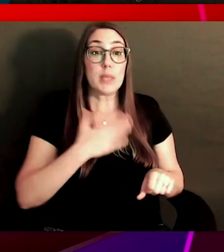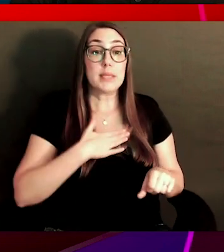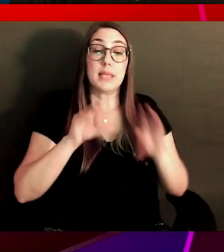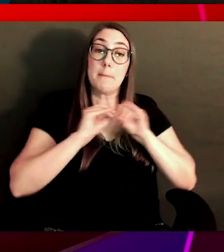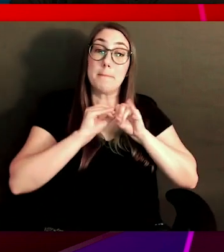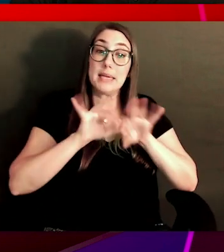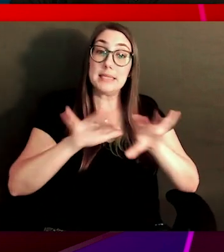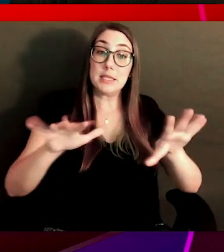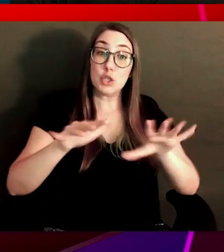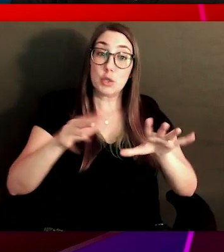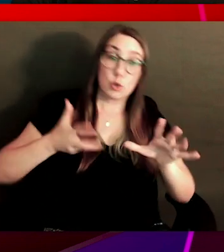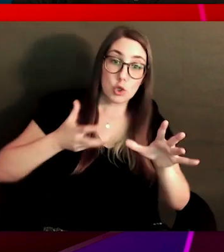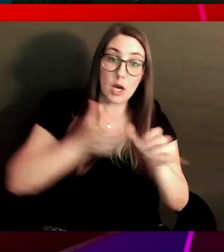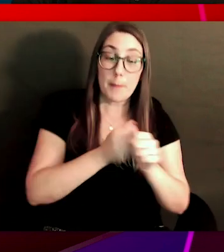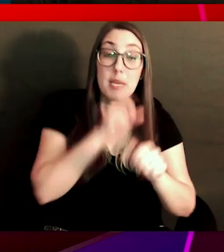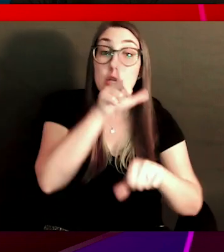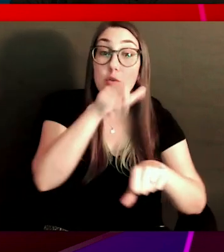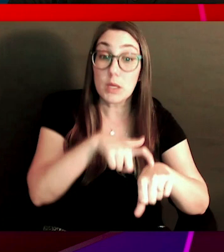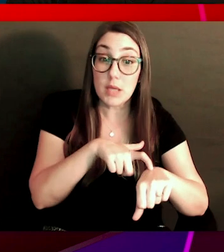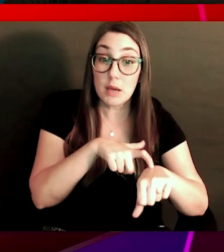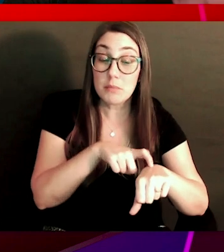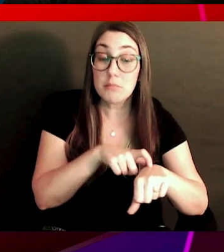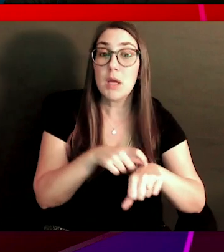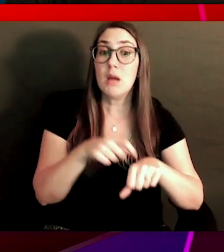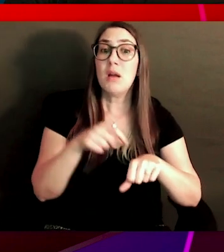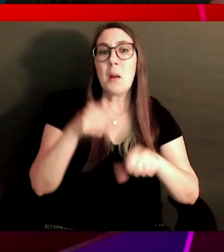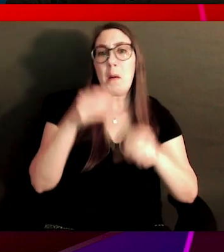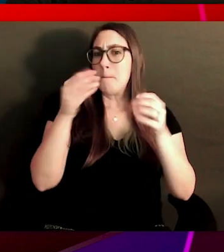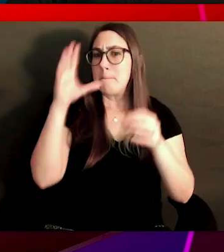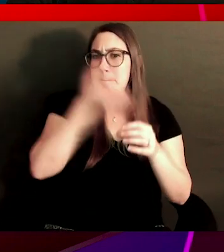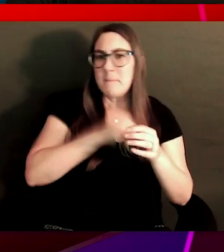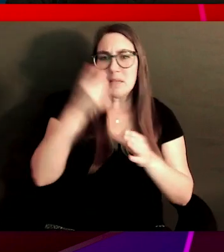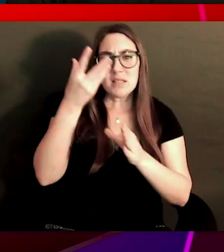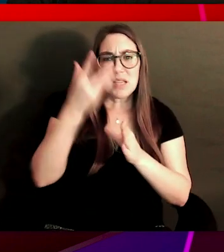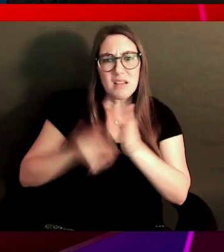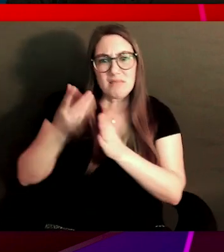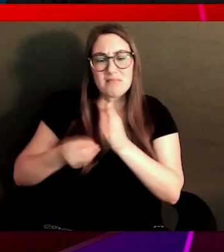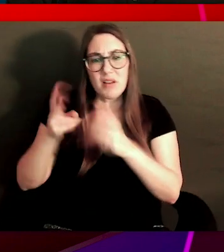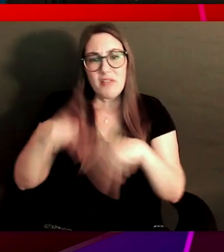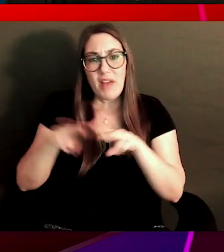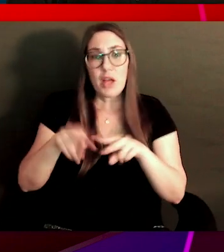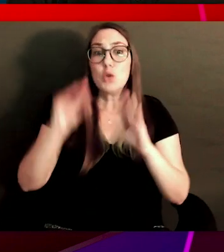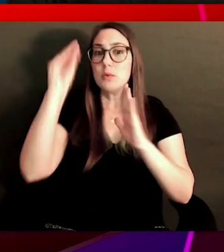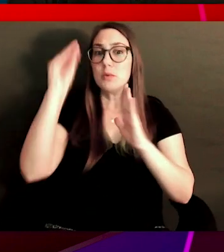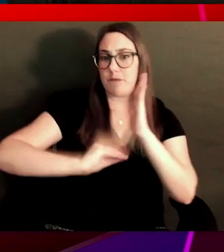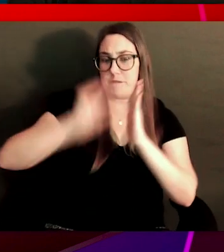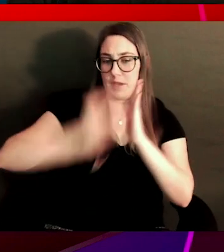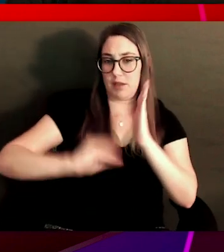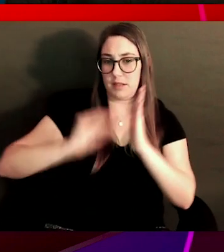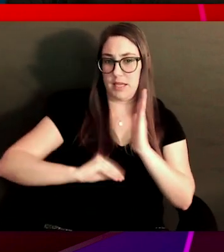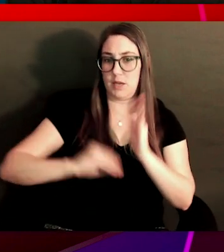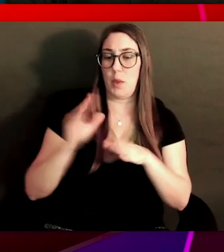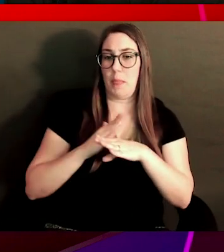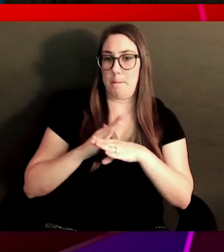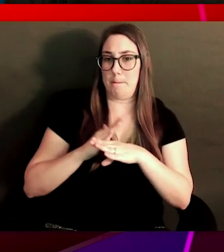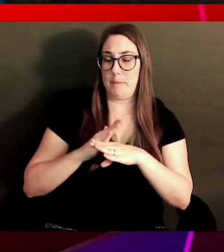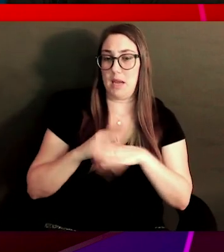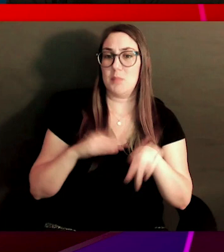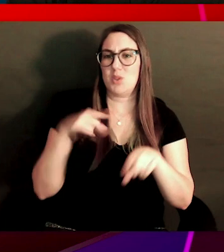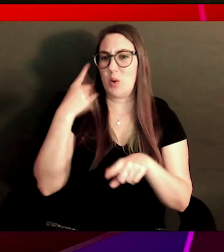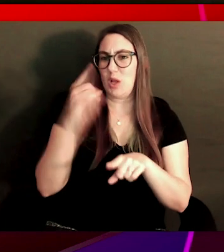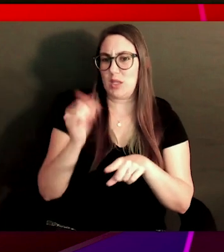in real time, and you can see that I filled in a lot of those missing values with the same median value. So that's where that kind of diagram looks like here. You're